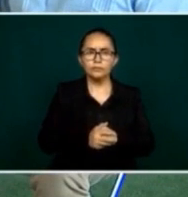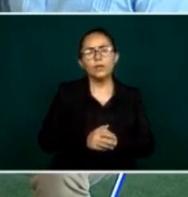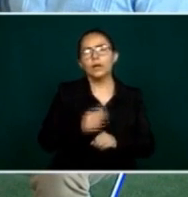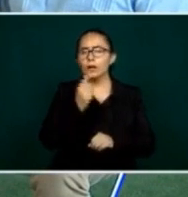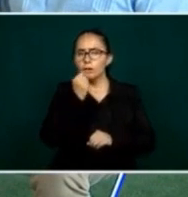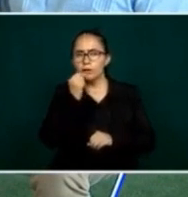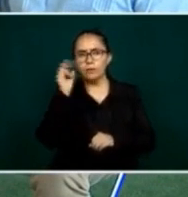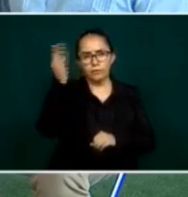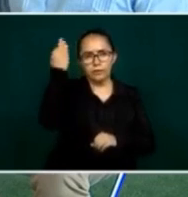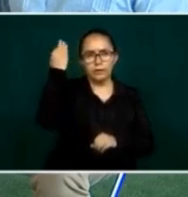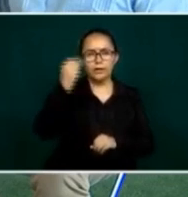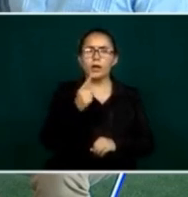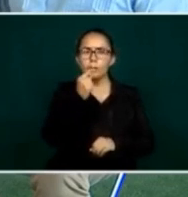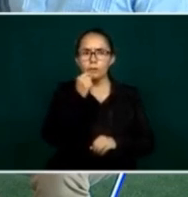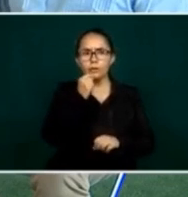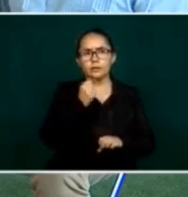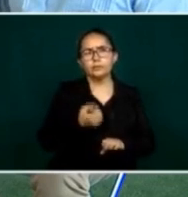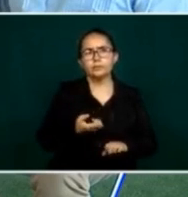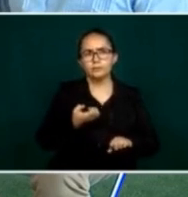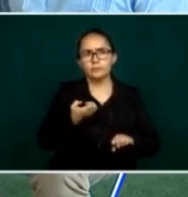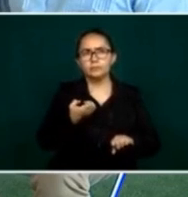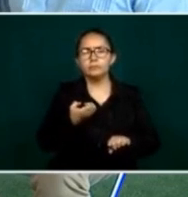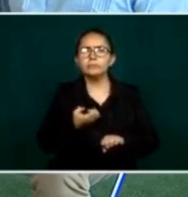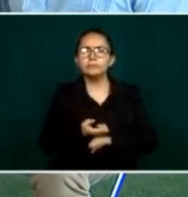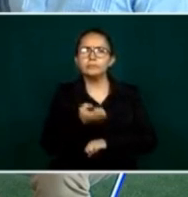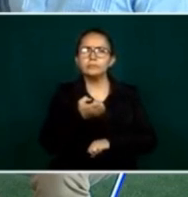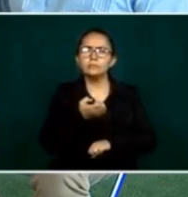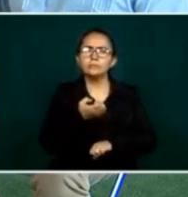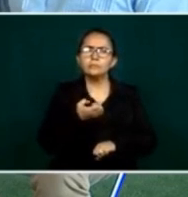Federal police, military police,